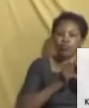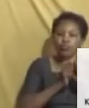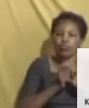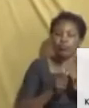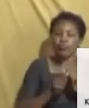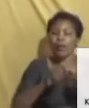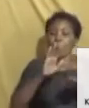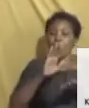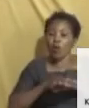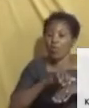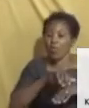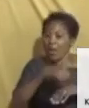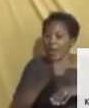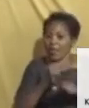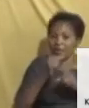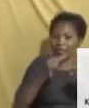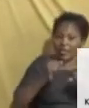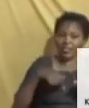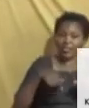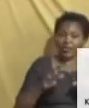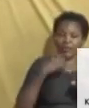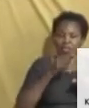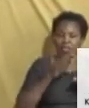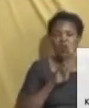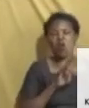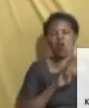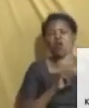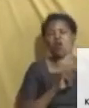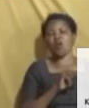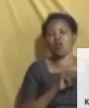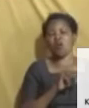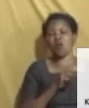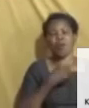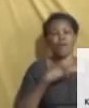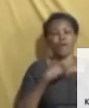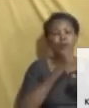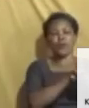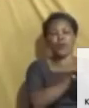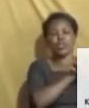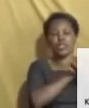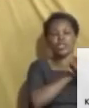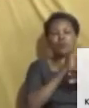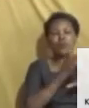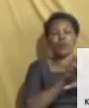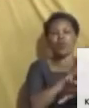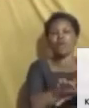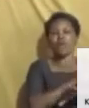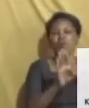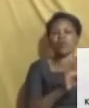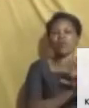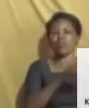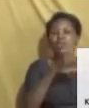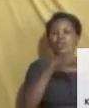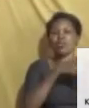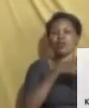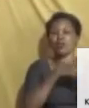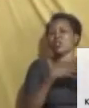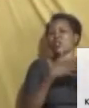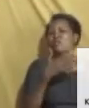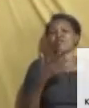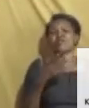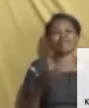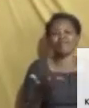and at the same time say, no, I'm immune from everything, including a transgression of